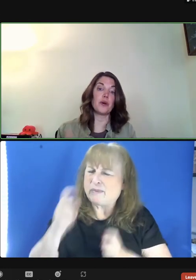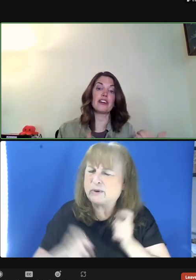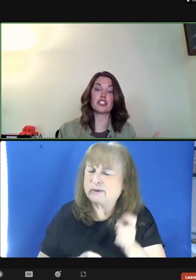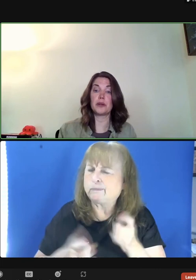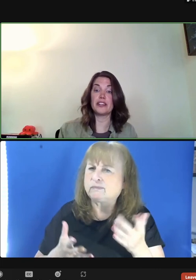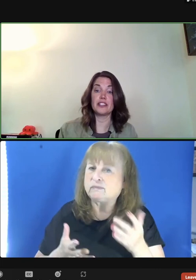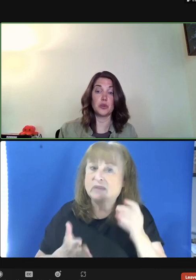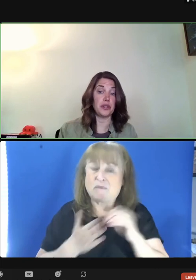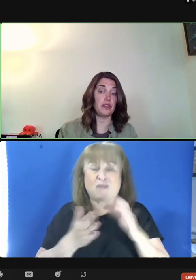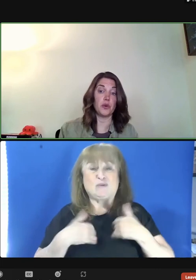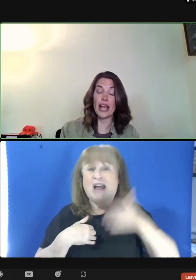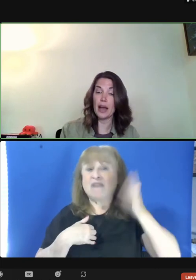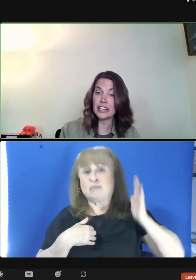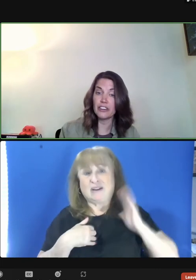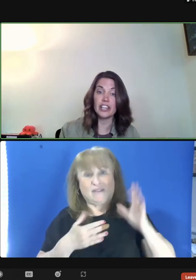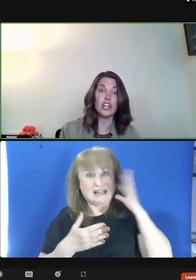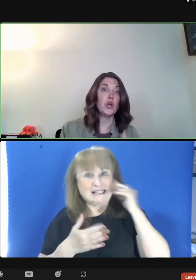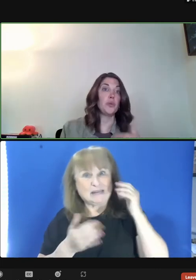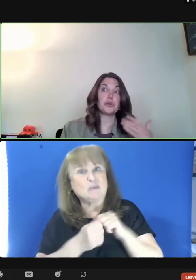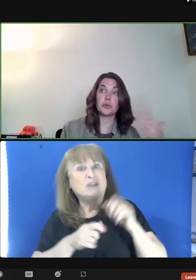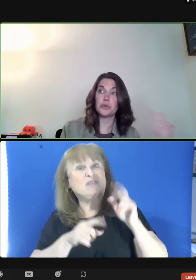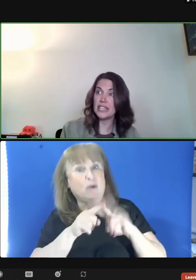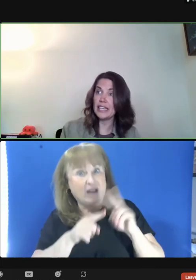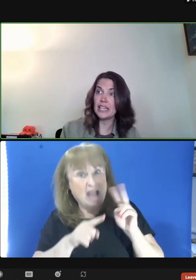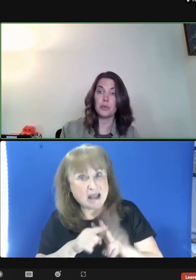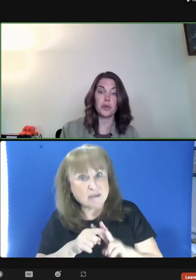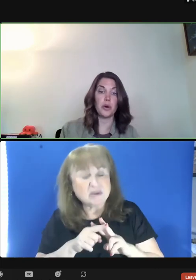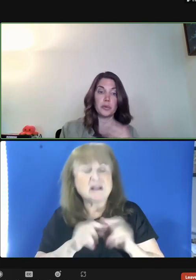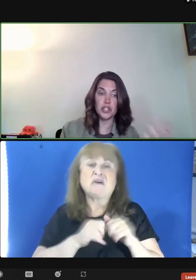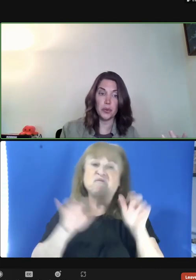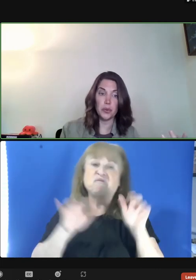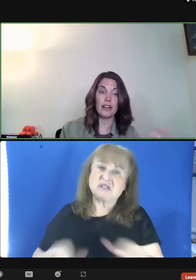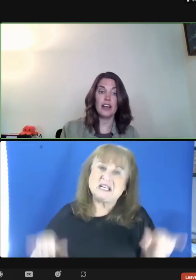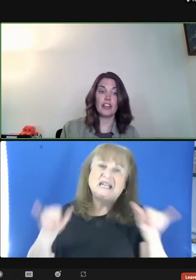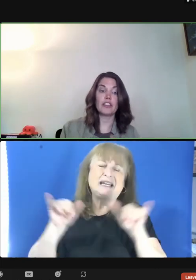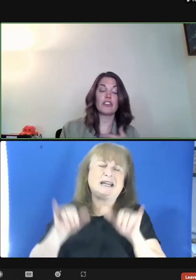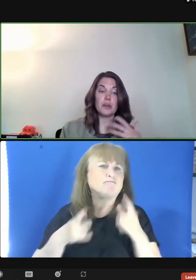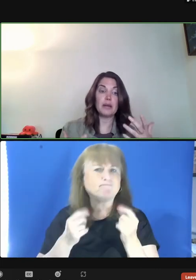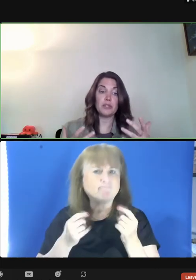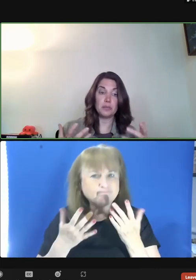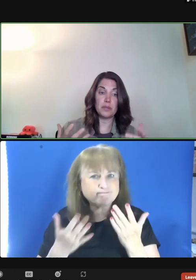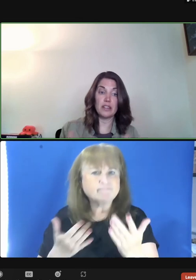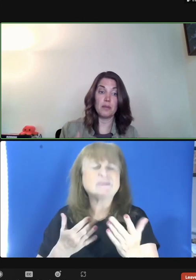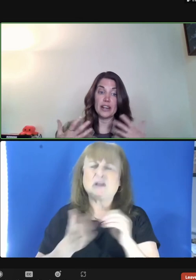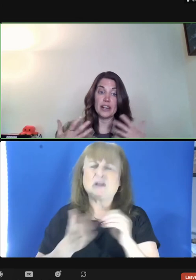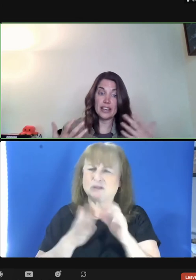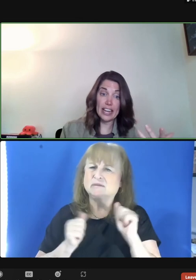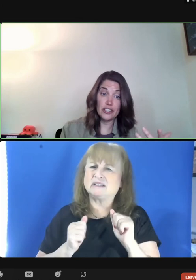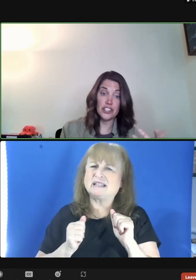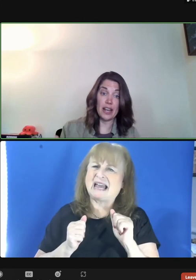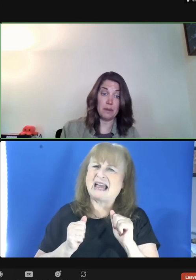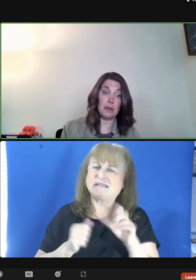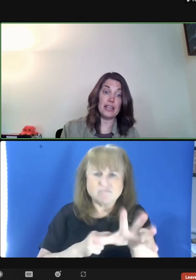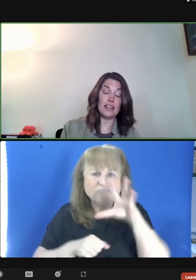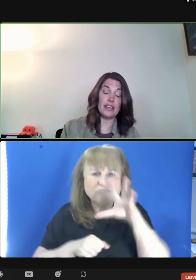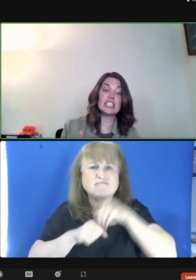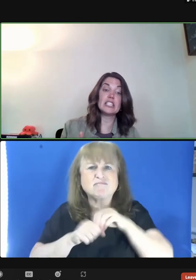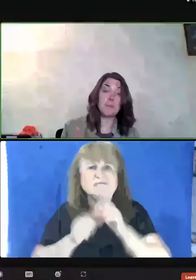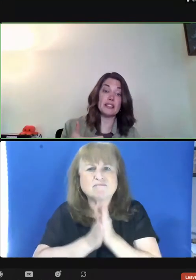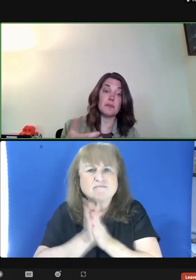has a lot of prior experience with the vocabulary, with the routine, with what we're doing, they're going to be able to be a lot more engaged